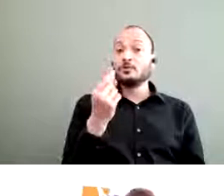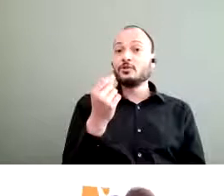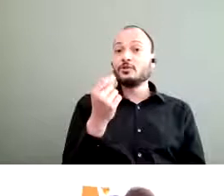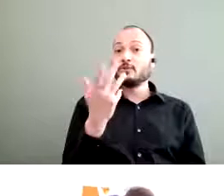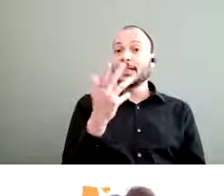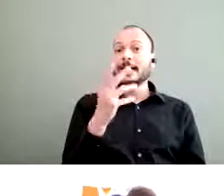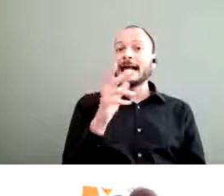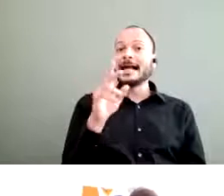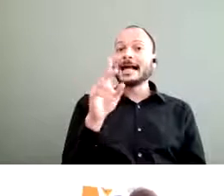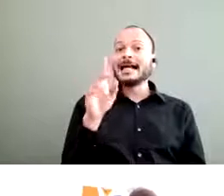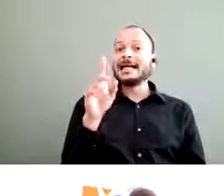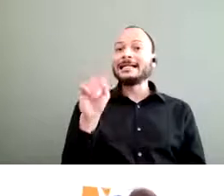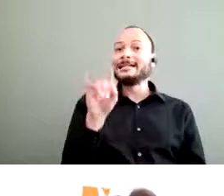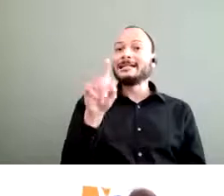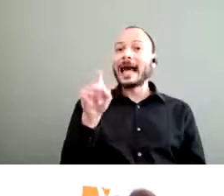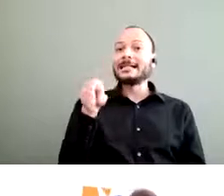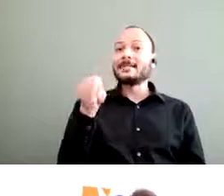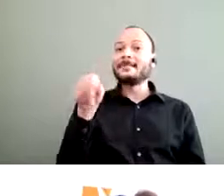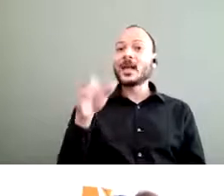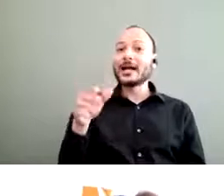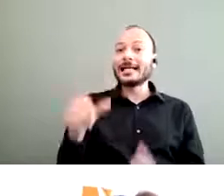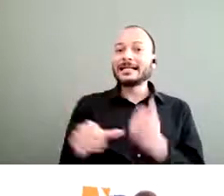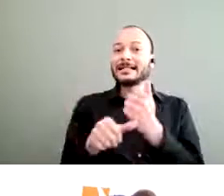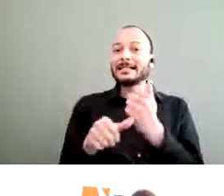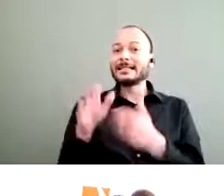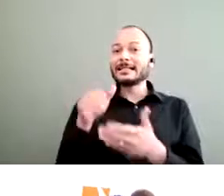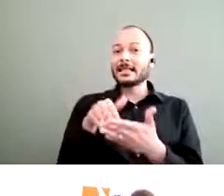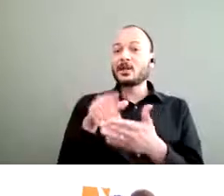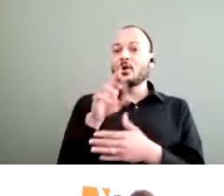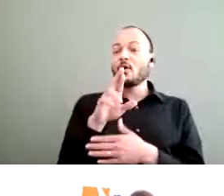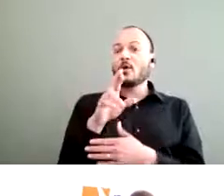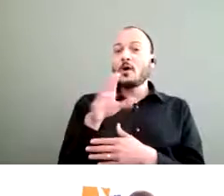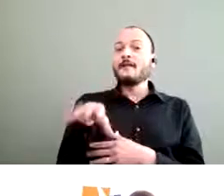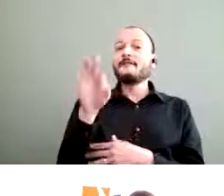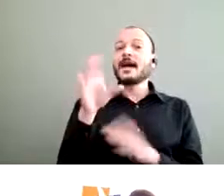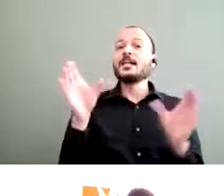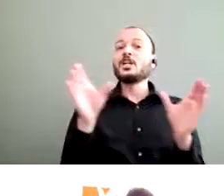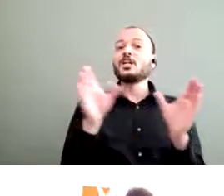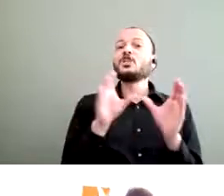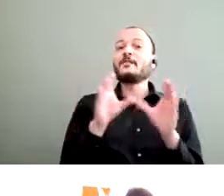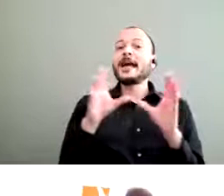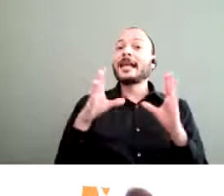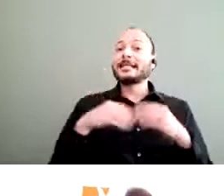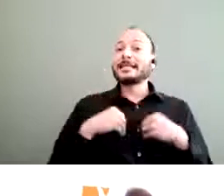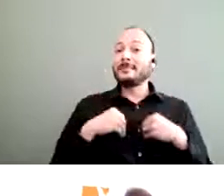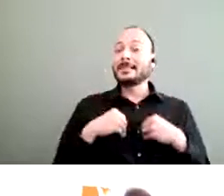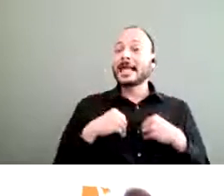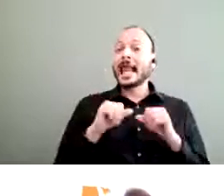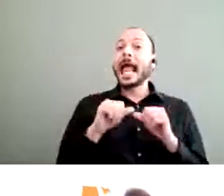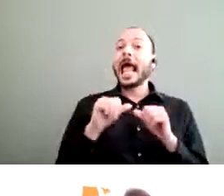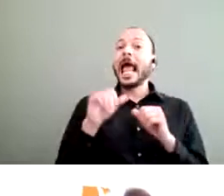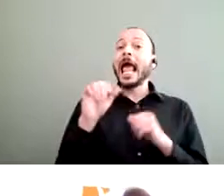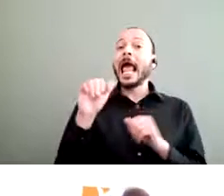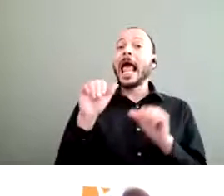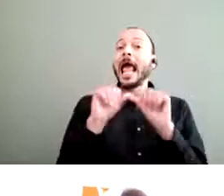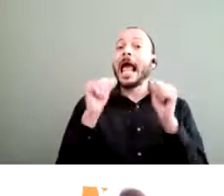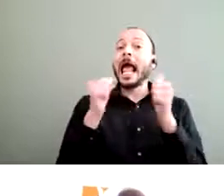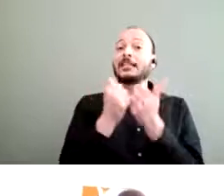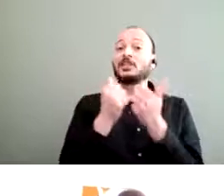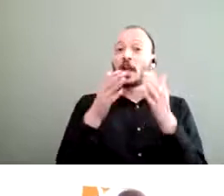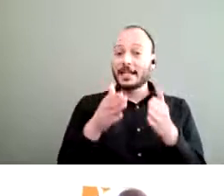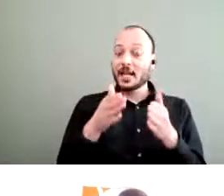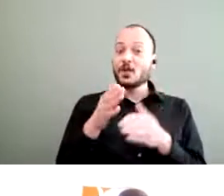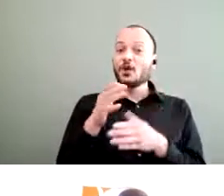center or find a certifying acceptance agent who is able to look at your